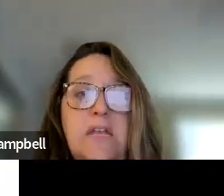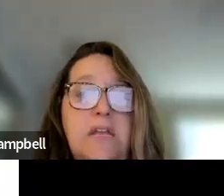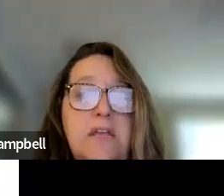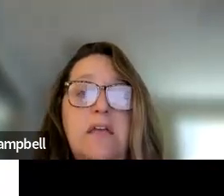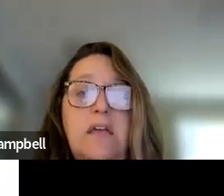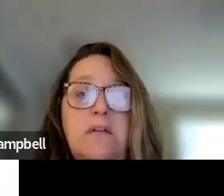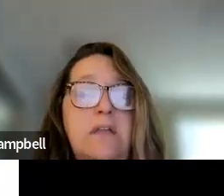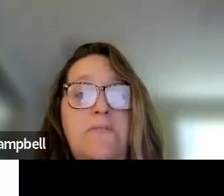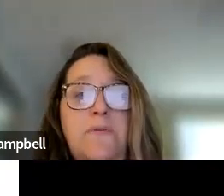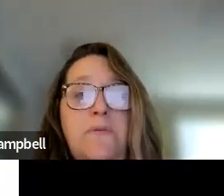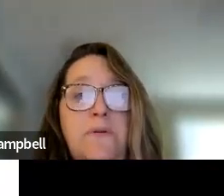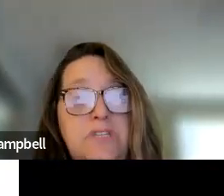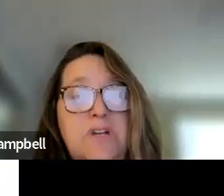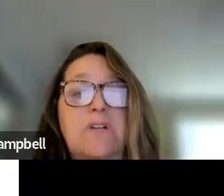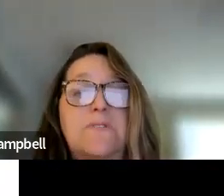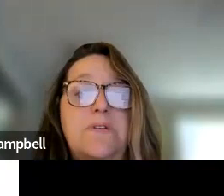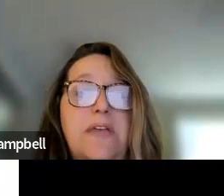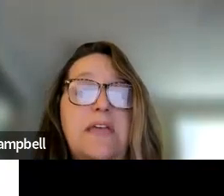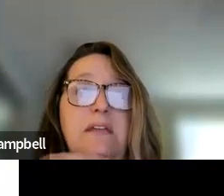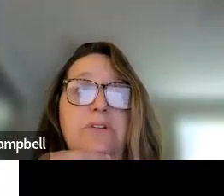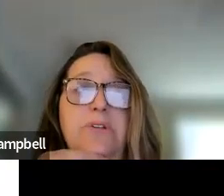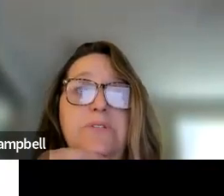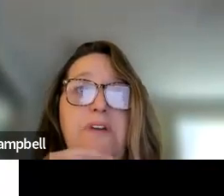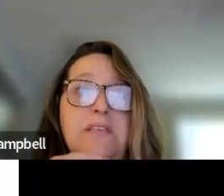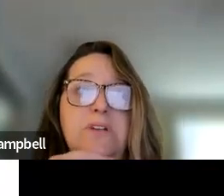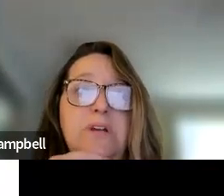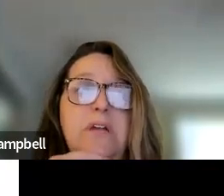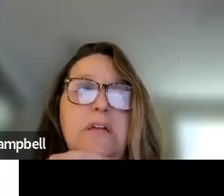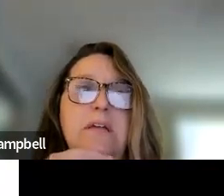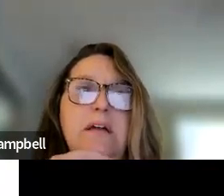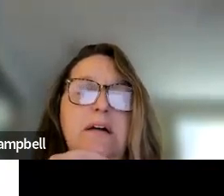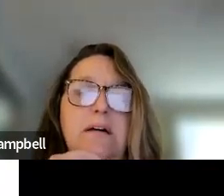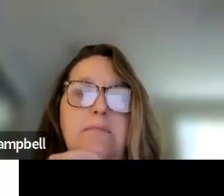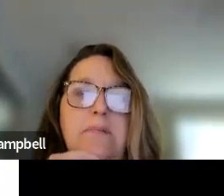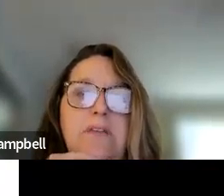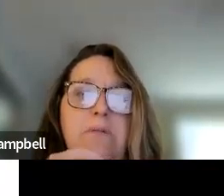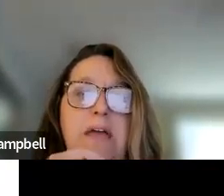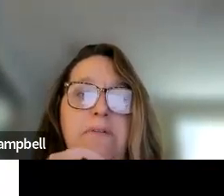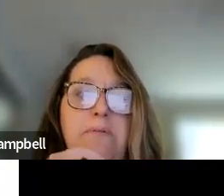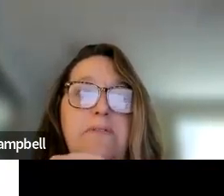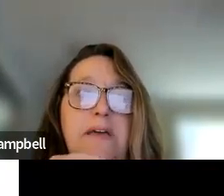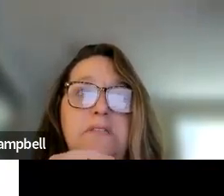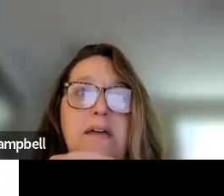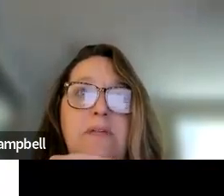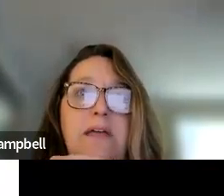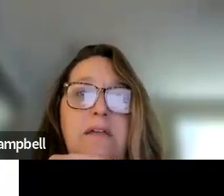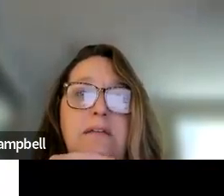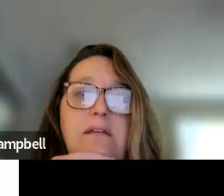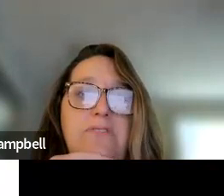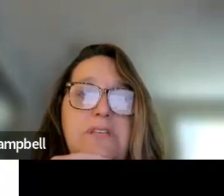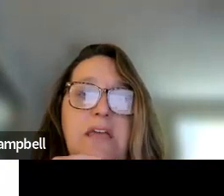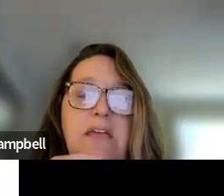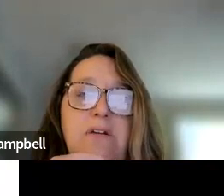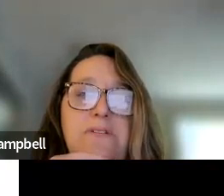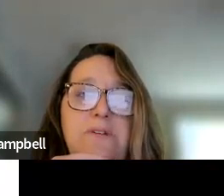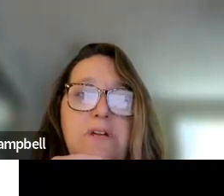get done and written before session starts so they can get introduced faster. We have a really fast timeline